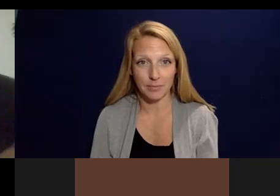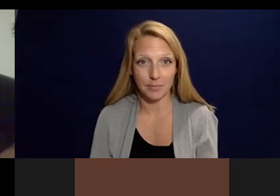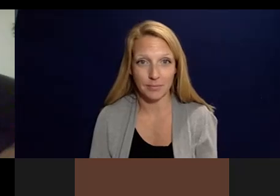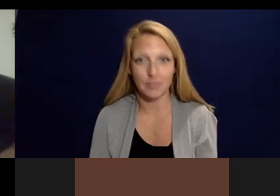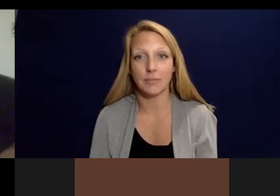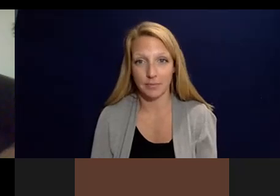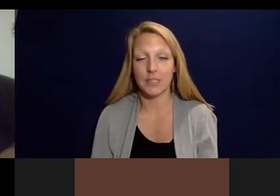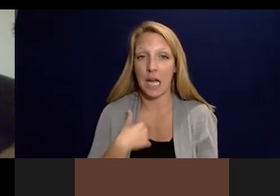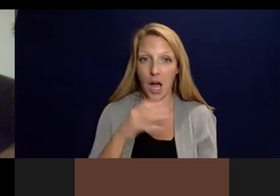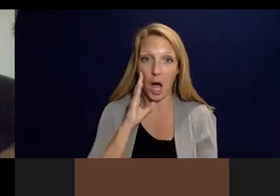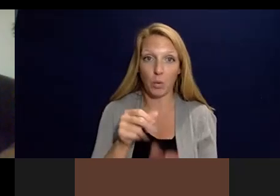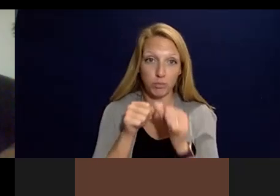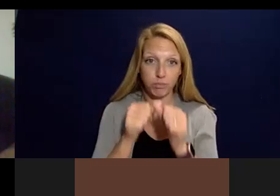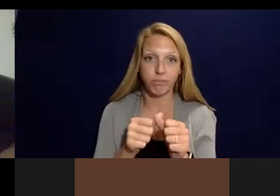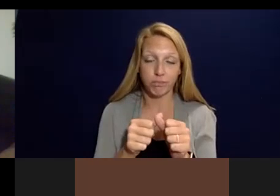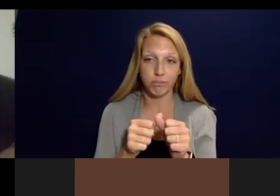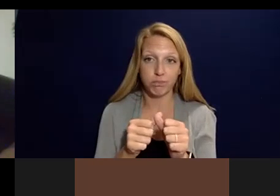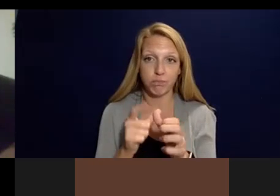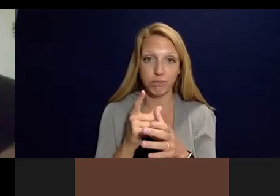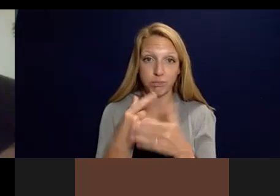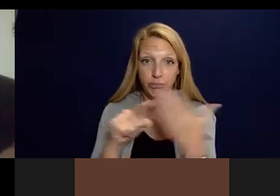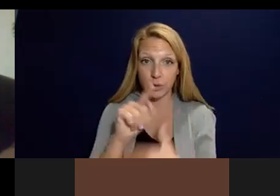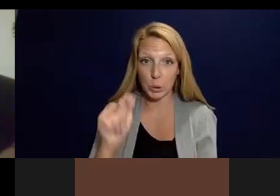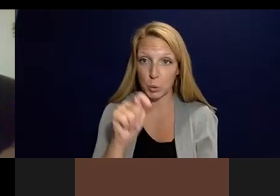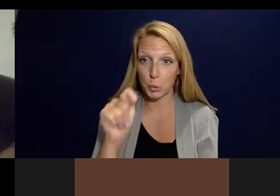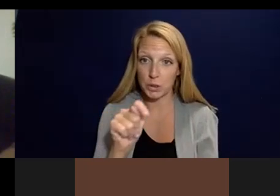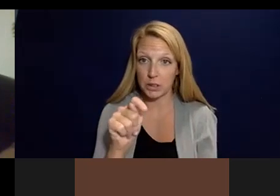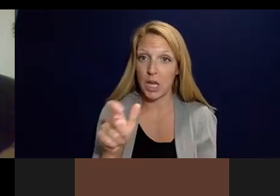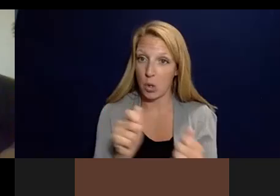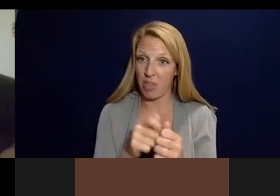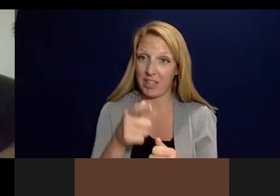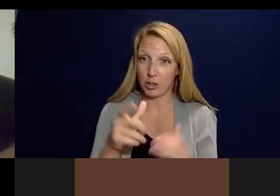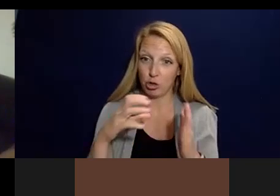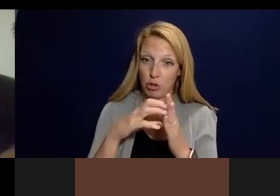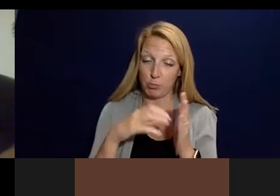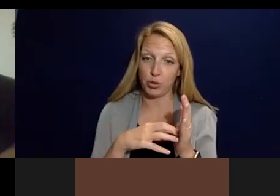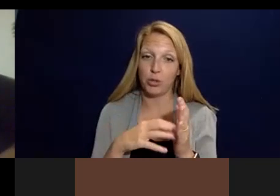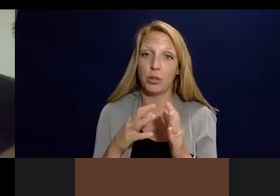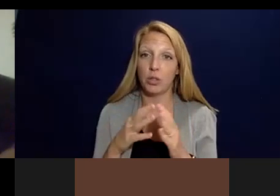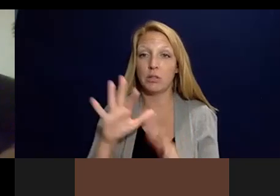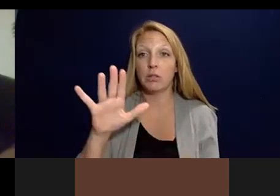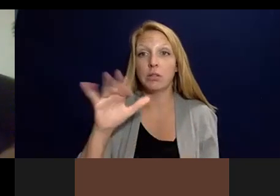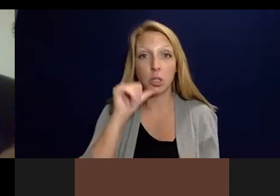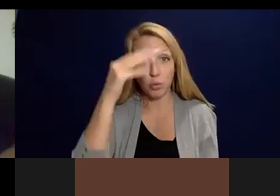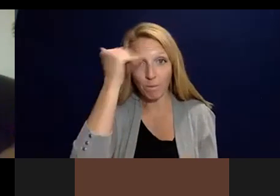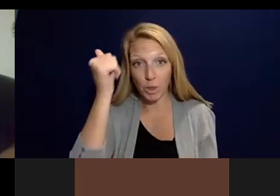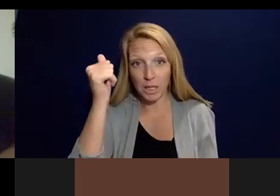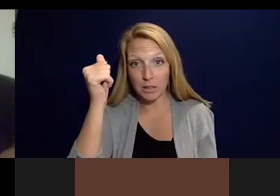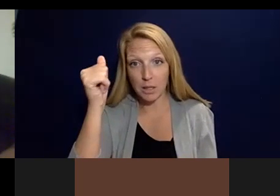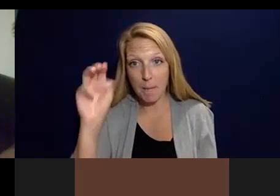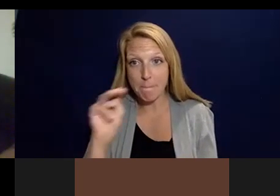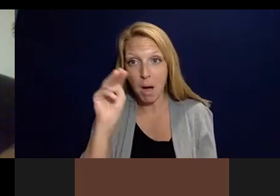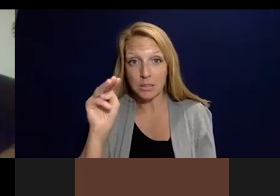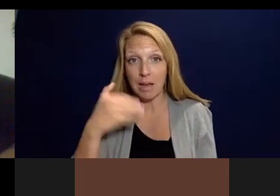I will continue next Tuesday with this particular chapter. And don't forget, Monday I'm there. If you need